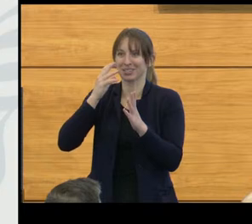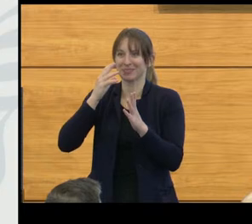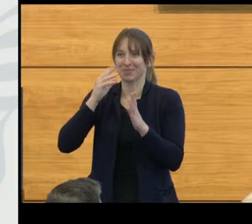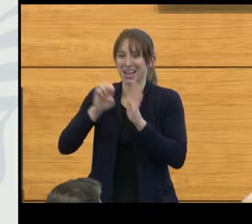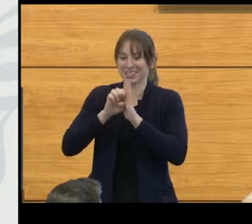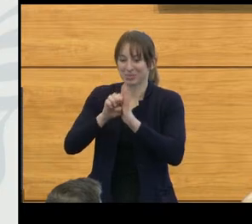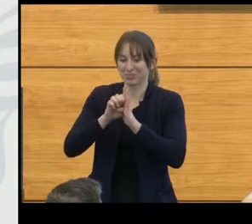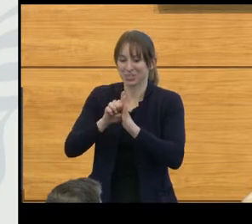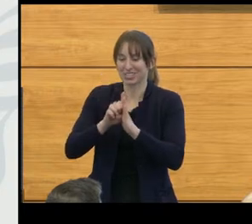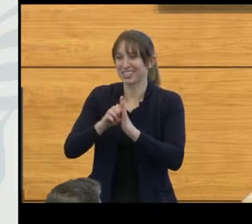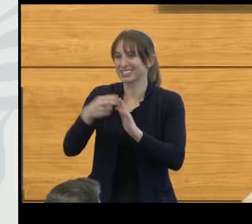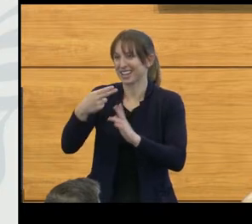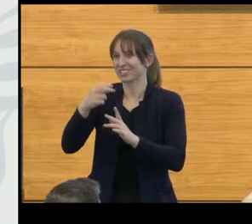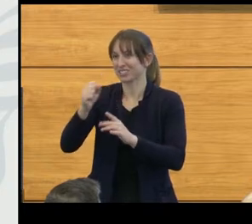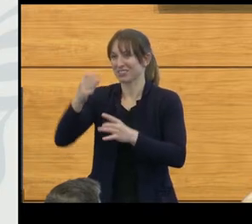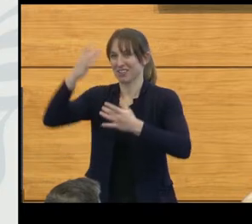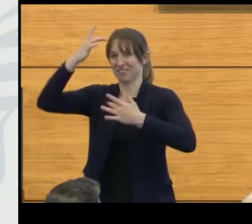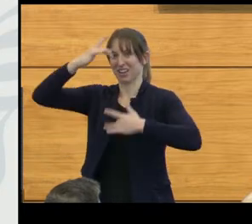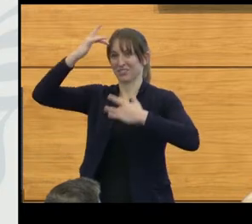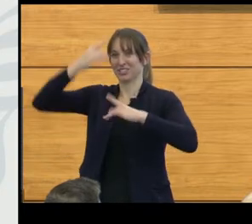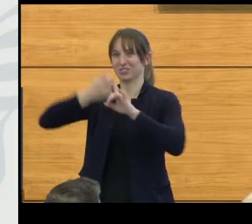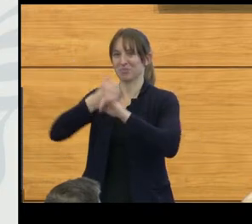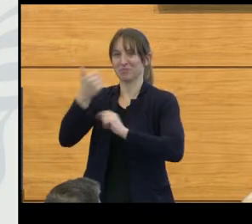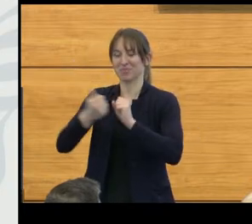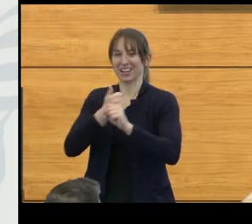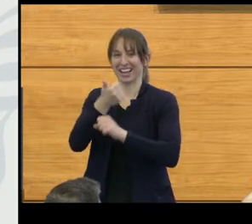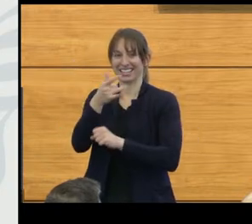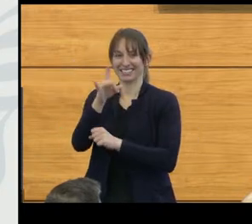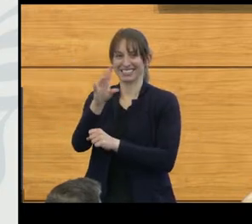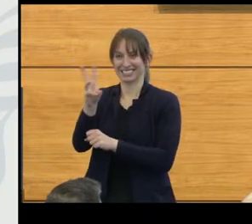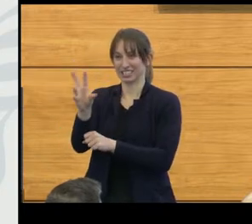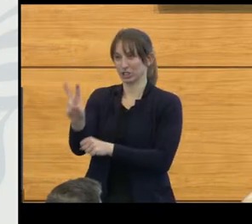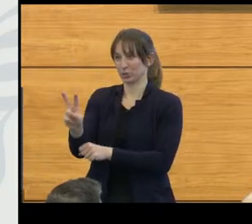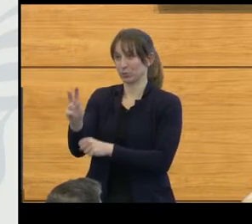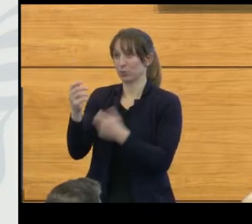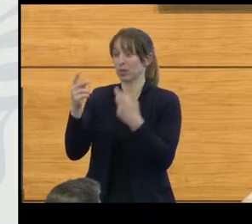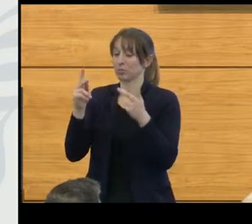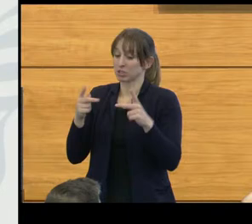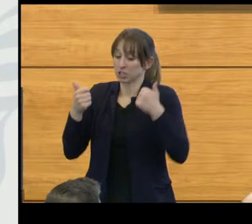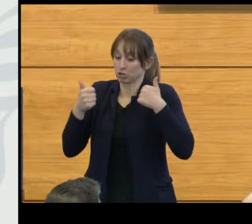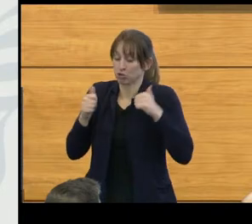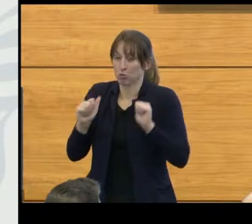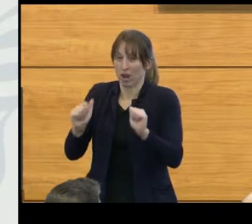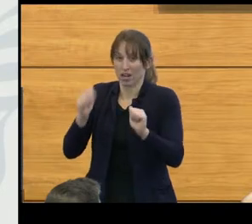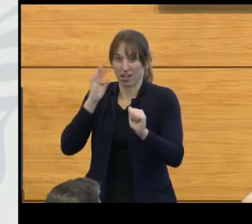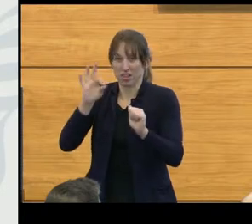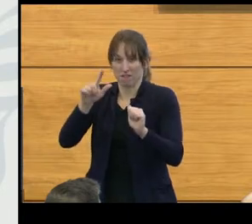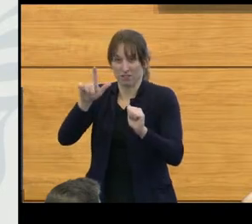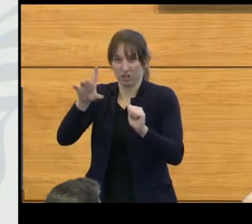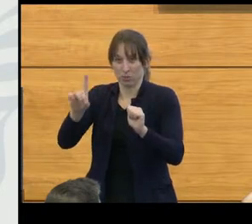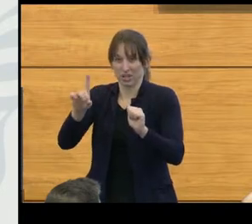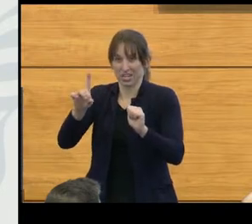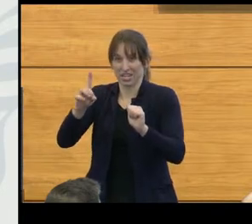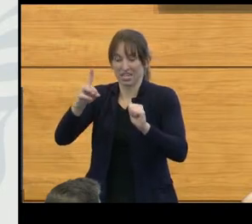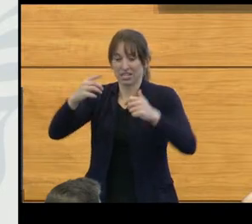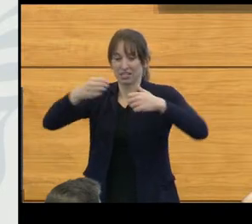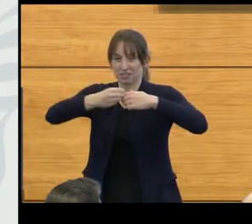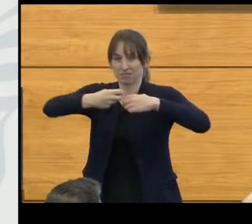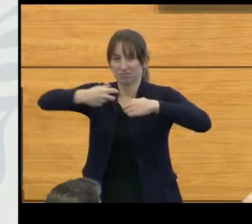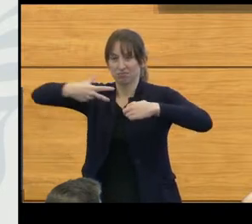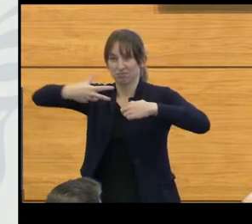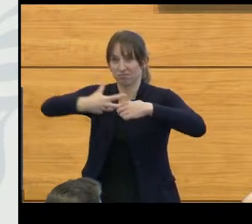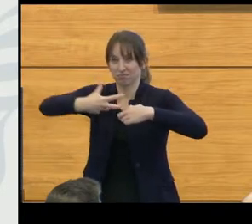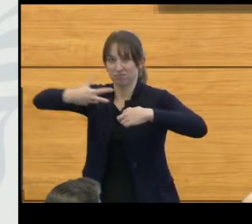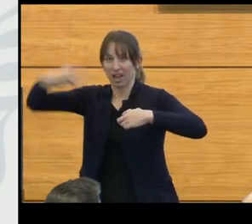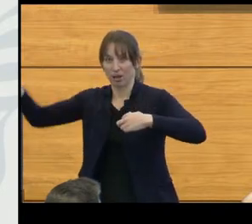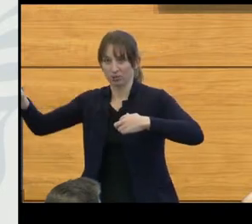Smith Papyrus from 1862, in which an attempt was made to, again, drain the fluid out of the head. But treatment options have